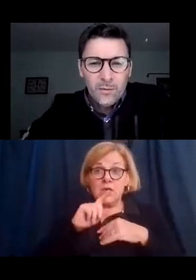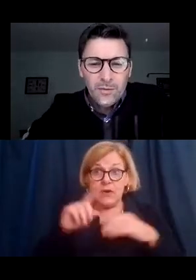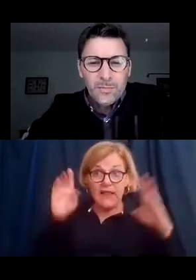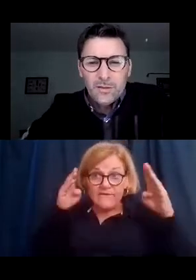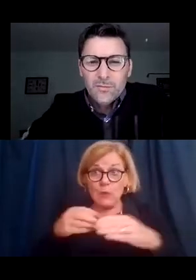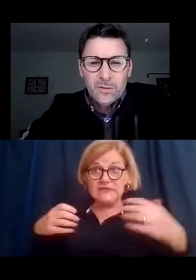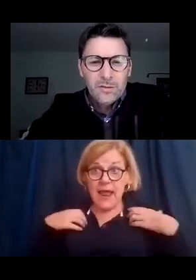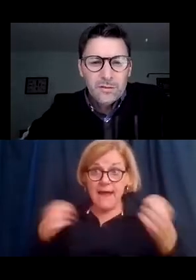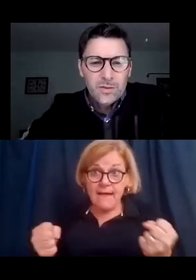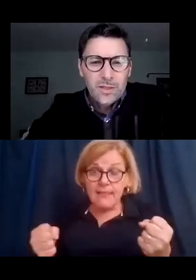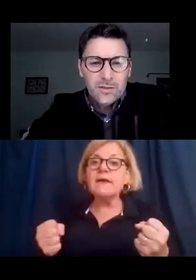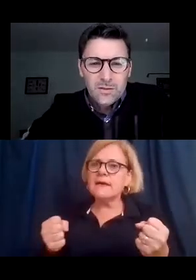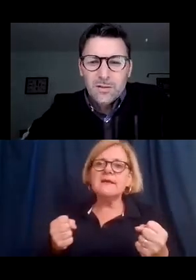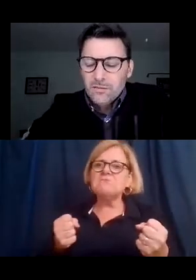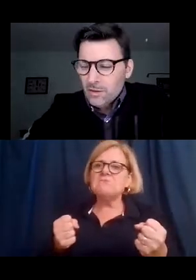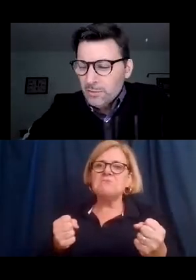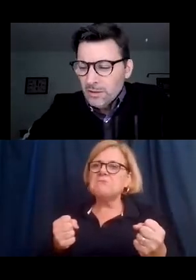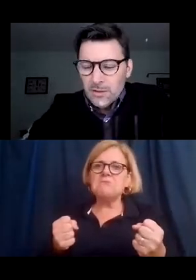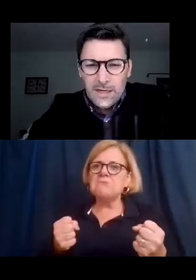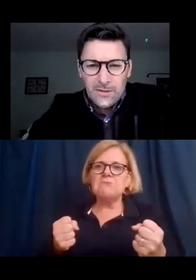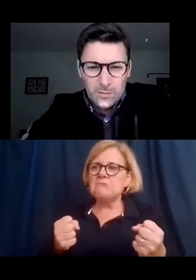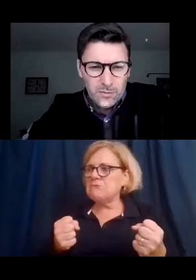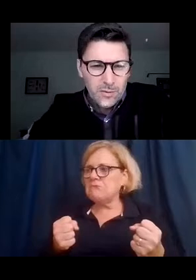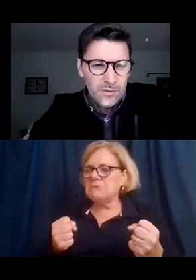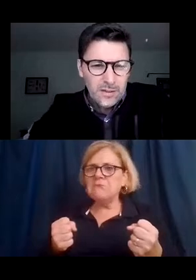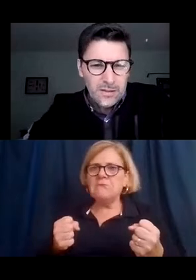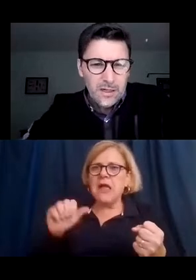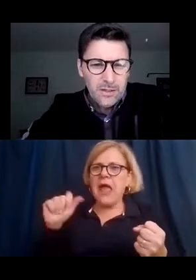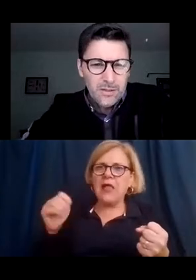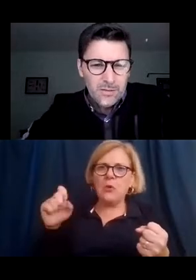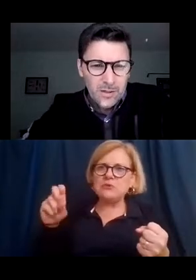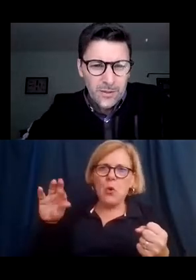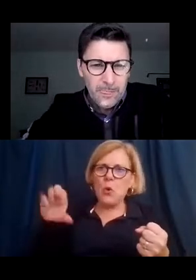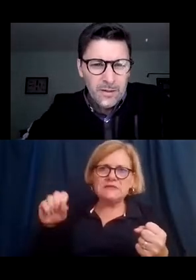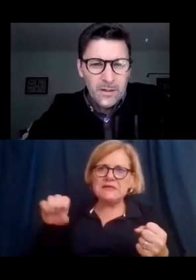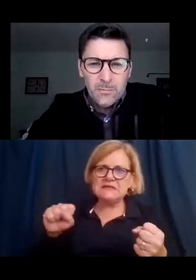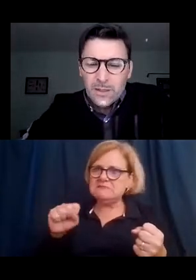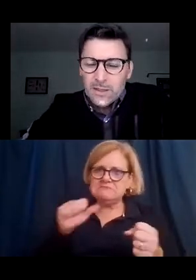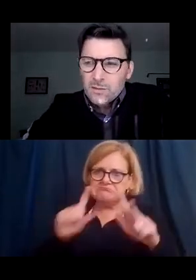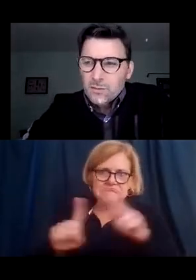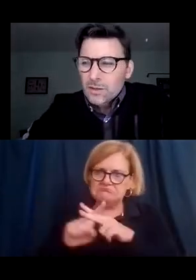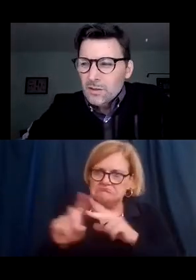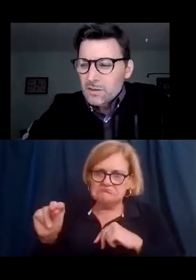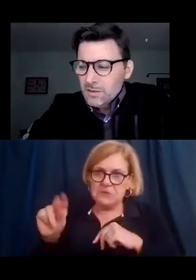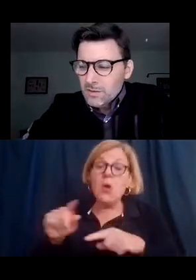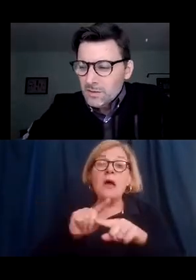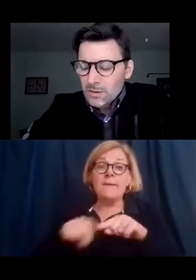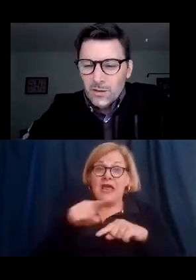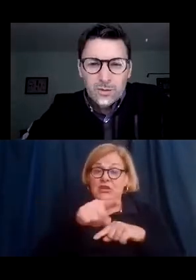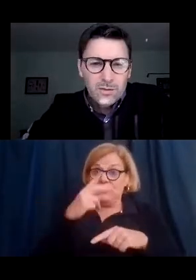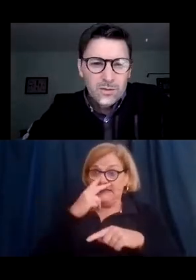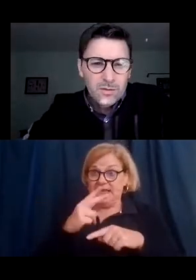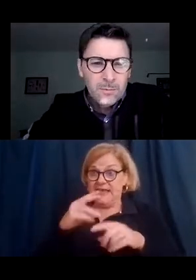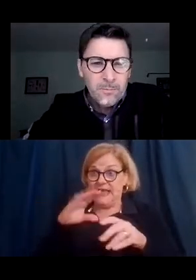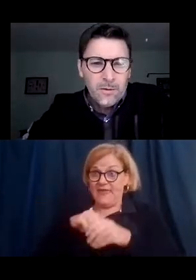on their health, there's very little chance that they're going to develop atherosclerosis and the complications of it. But as you look at the statistics within